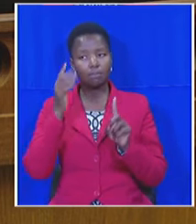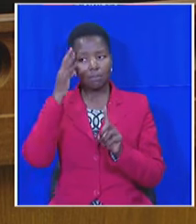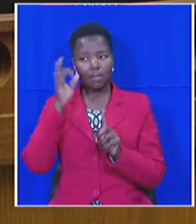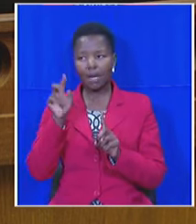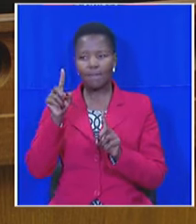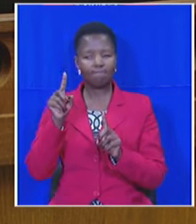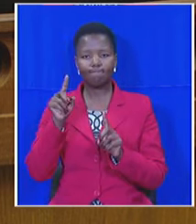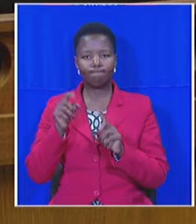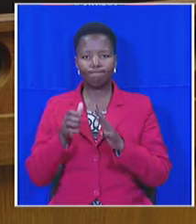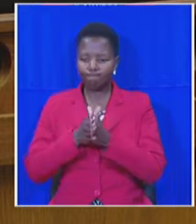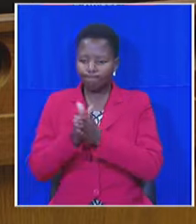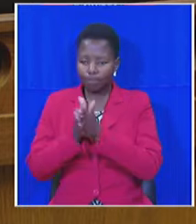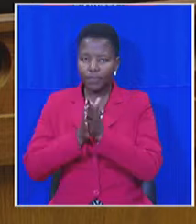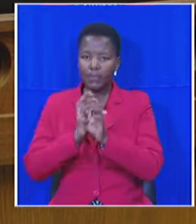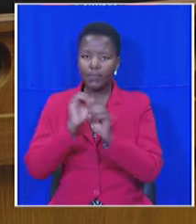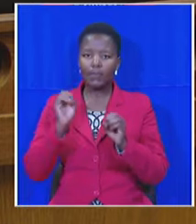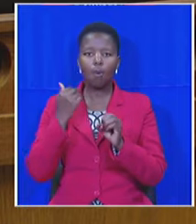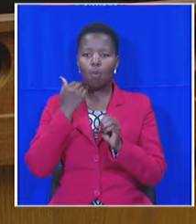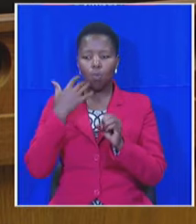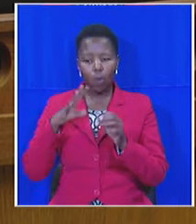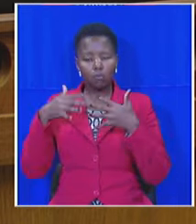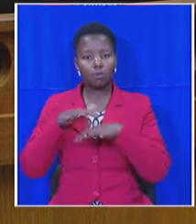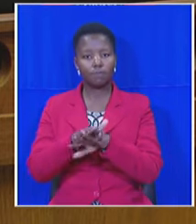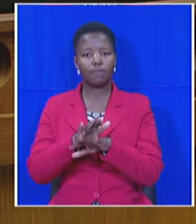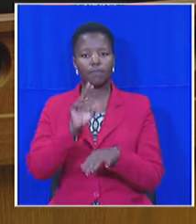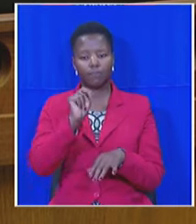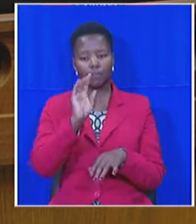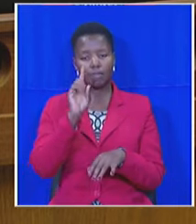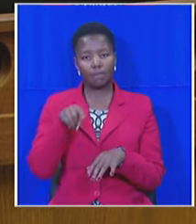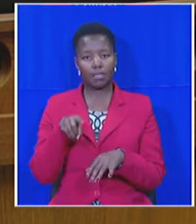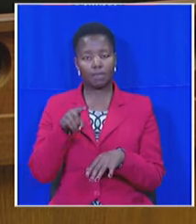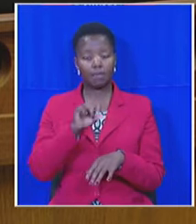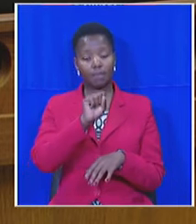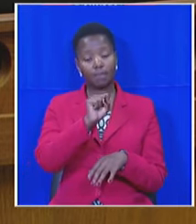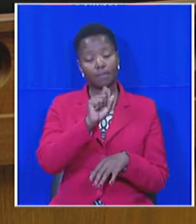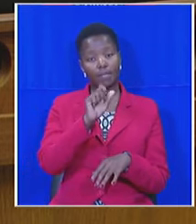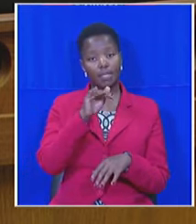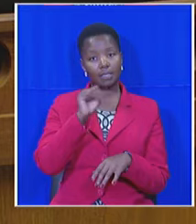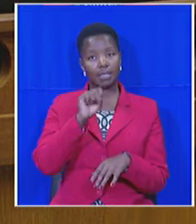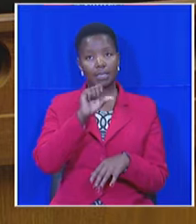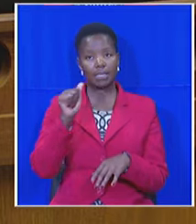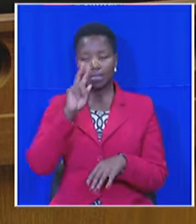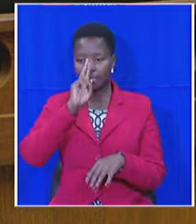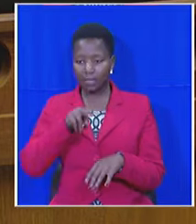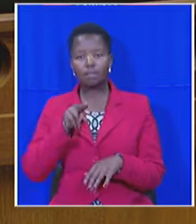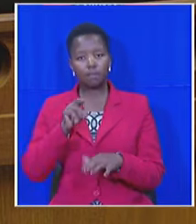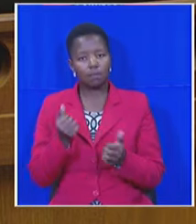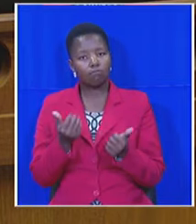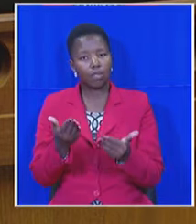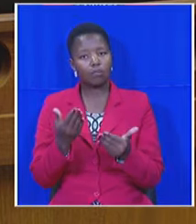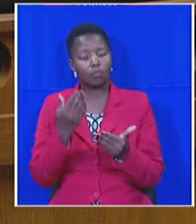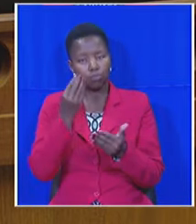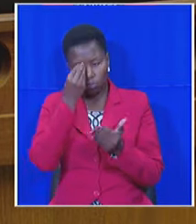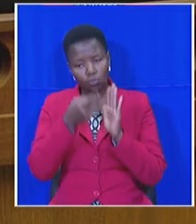actually implement the NDP. Stats SA can deliver the method and indicators to inform that progress